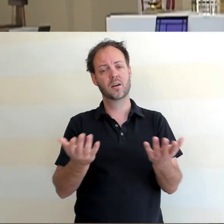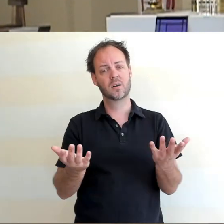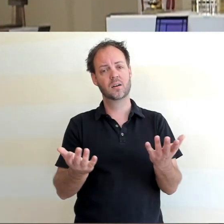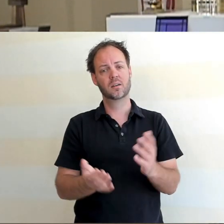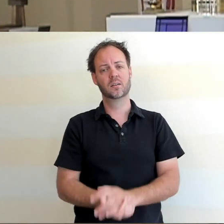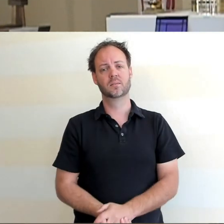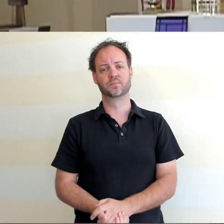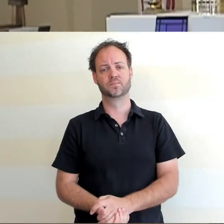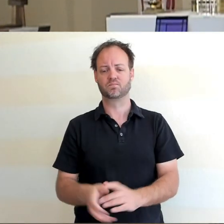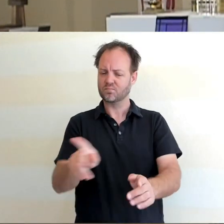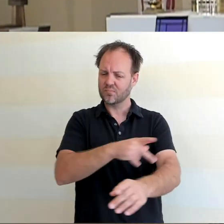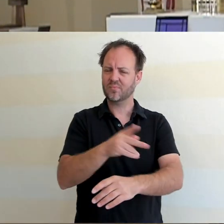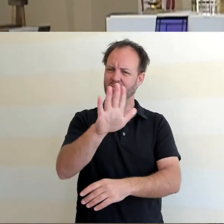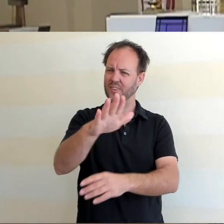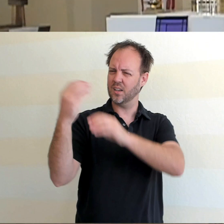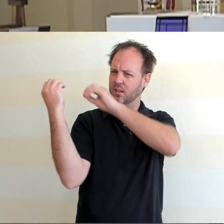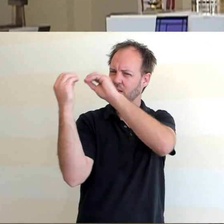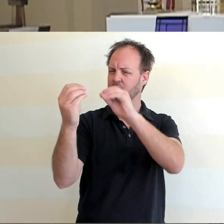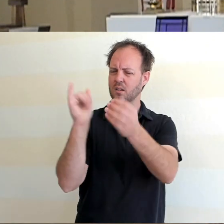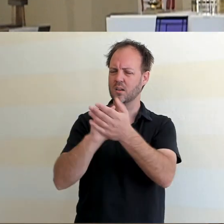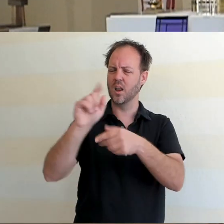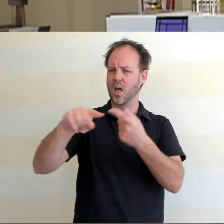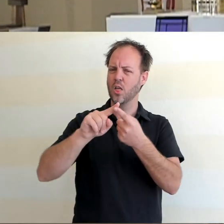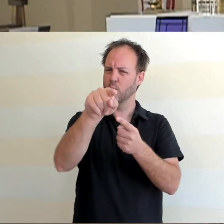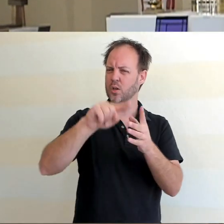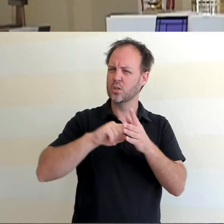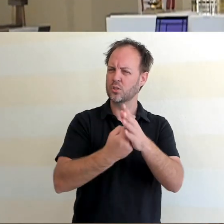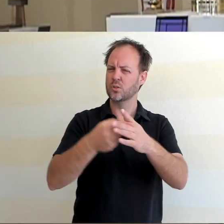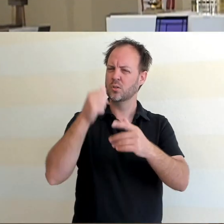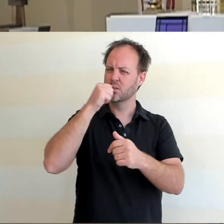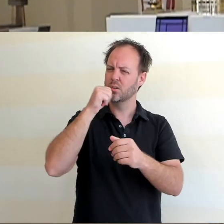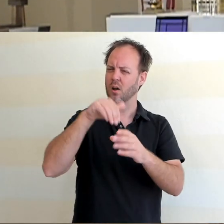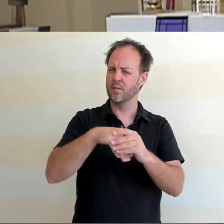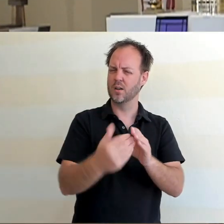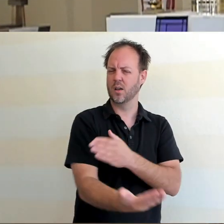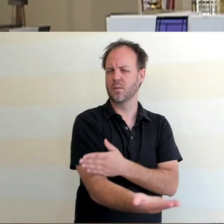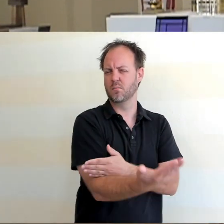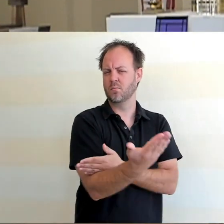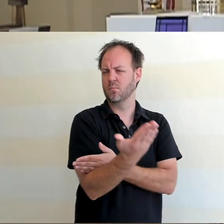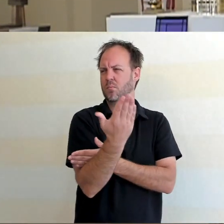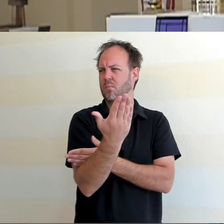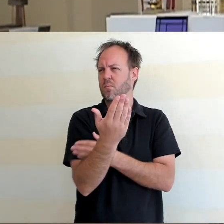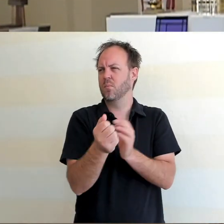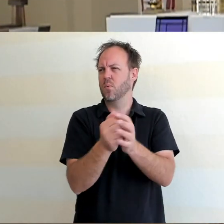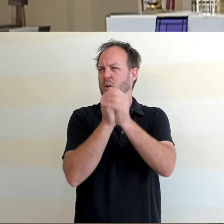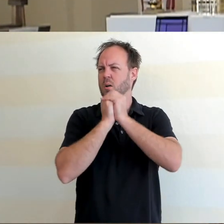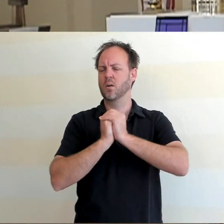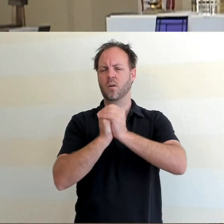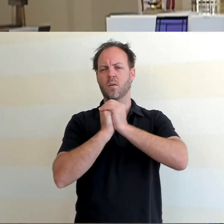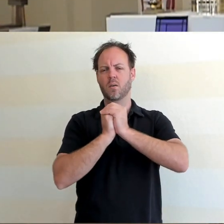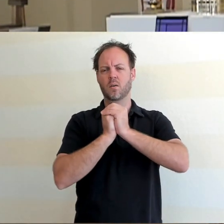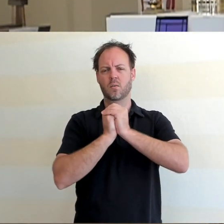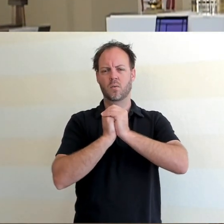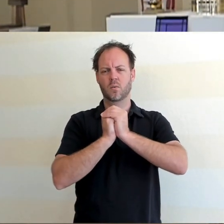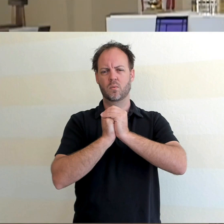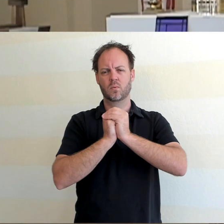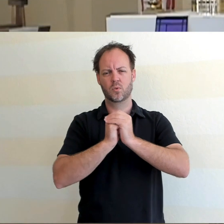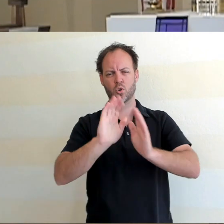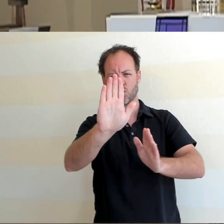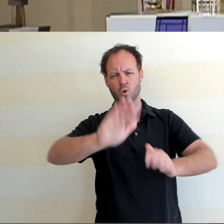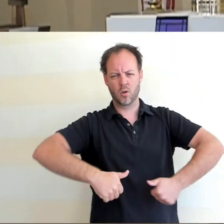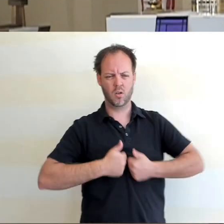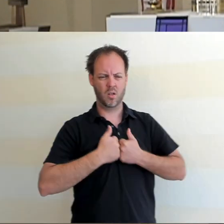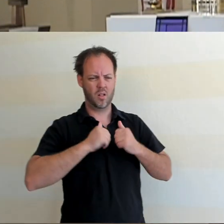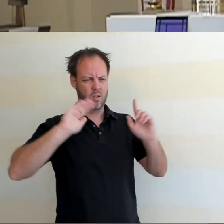Psalm 5 teaches us that when you begin each day in prayer, it focuses your life.